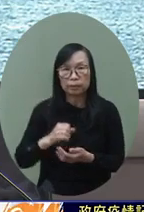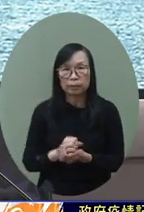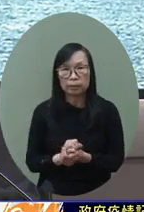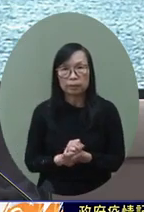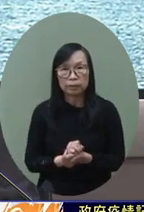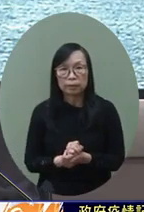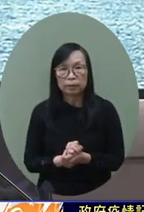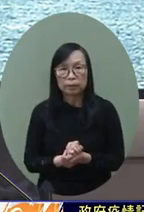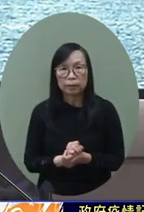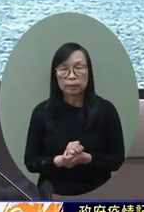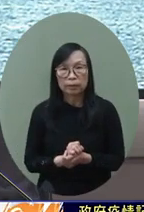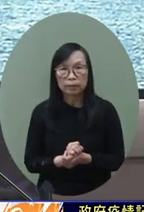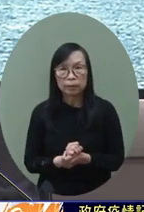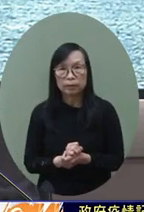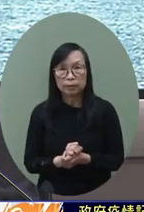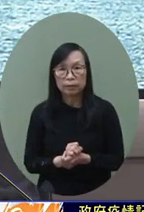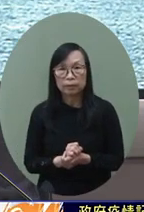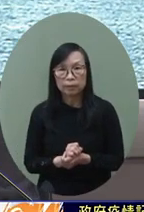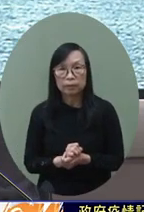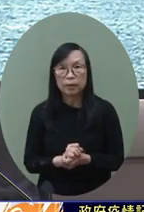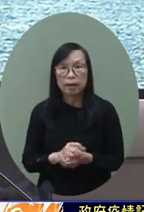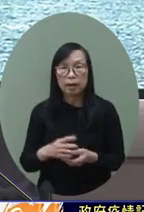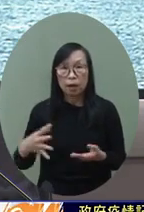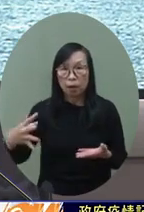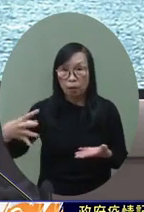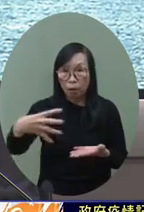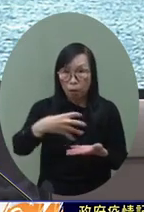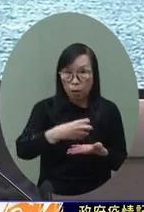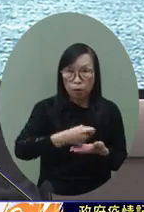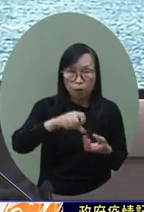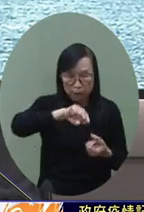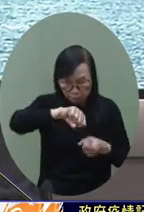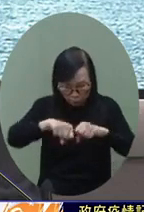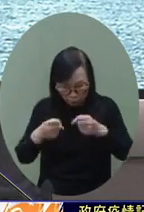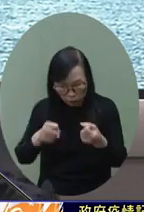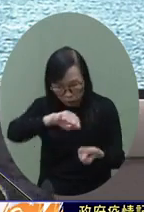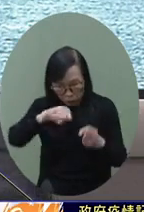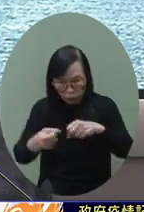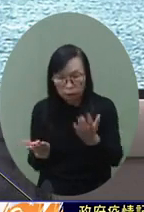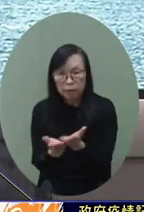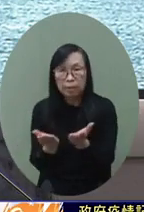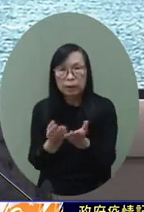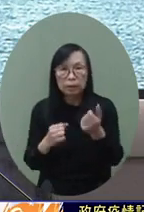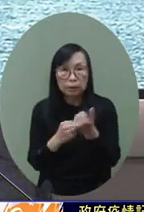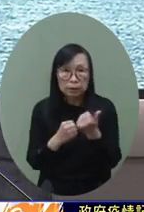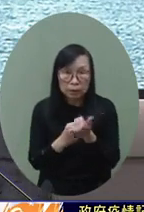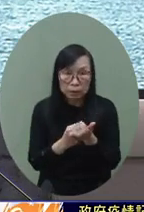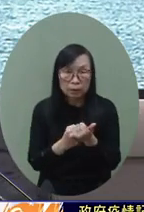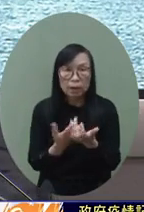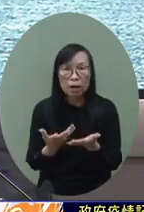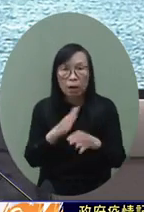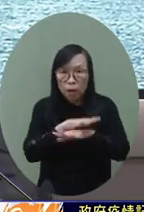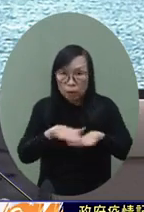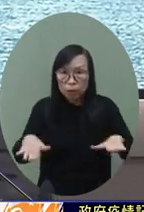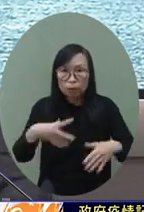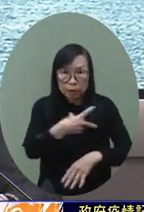scientifically proven, effective, and also safe vaccine for the people of Hong Kong. And of course, there